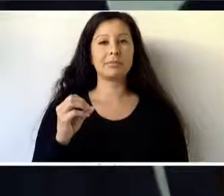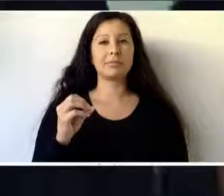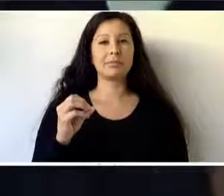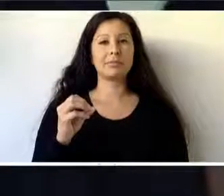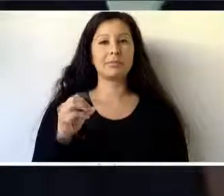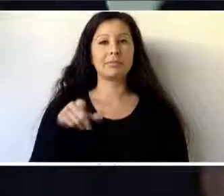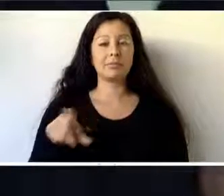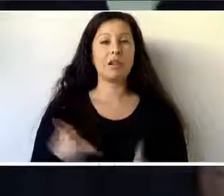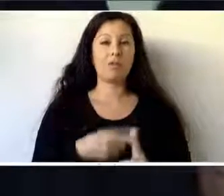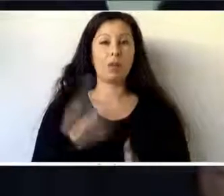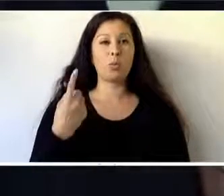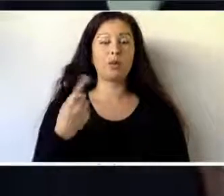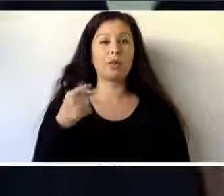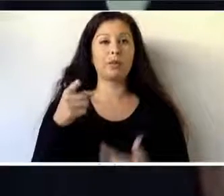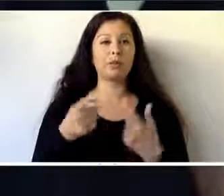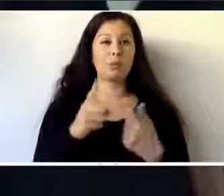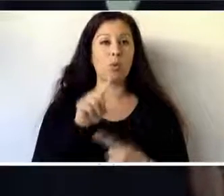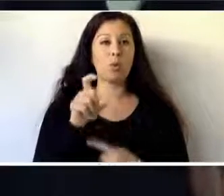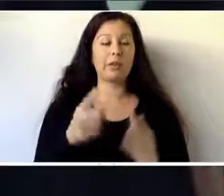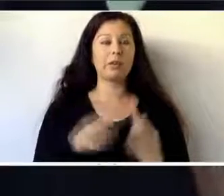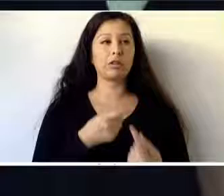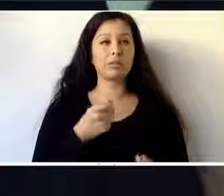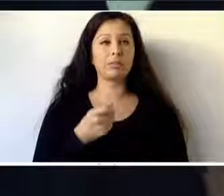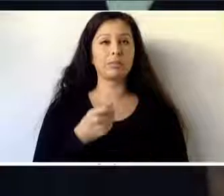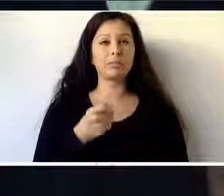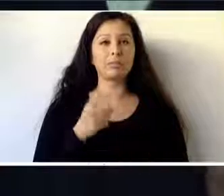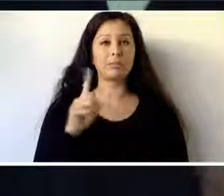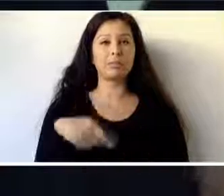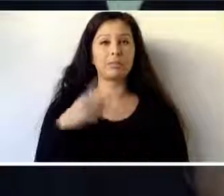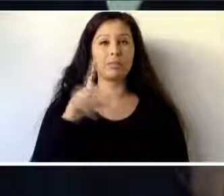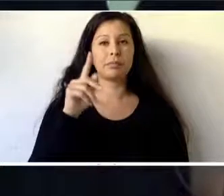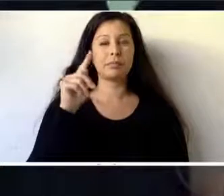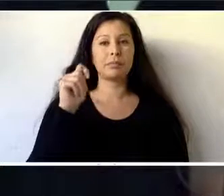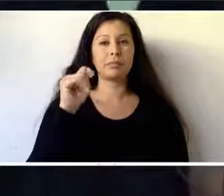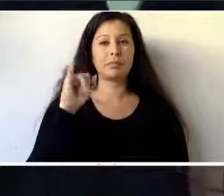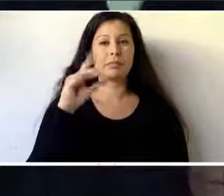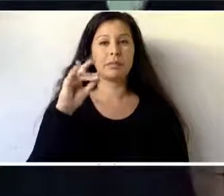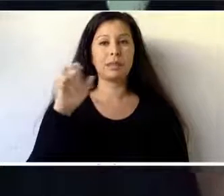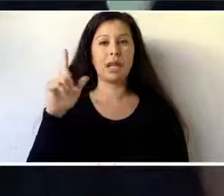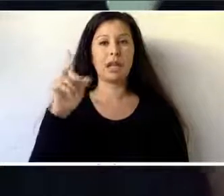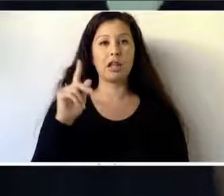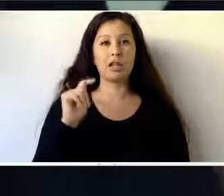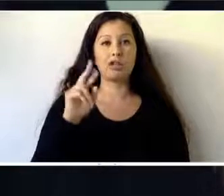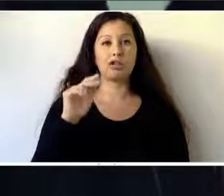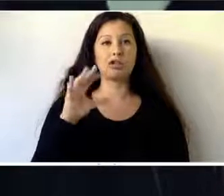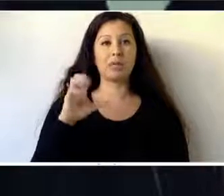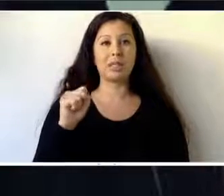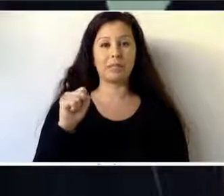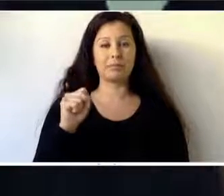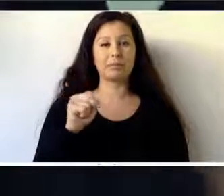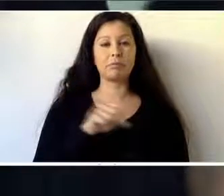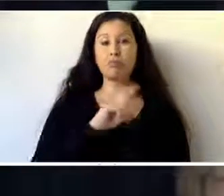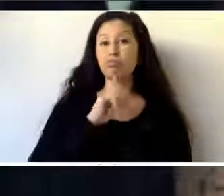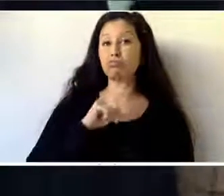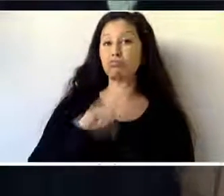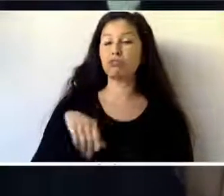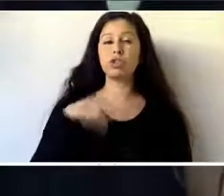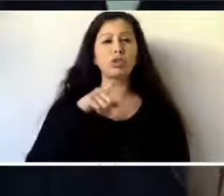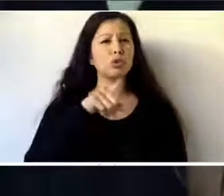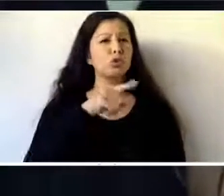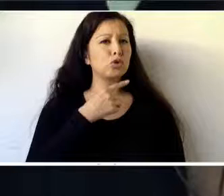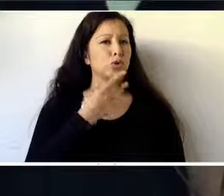This first one is about tidal traces. Yeah. So you